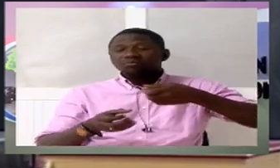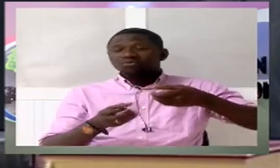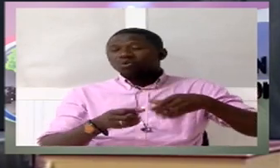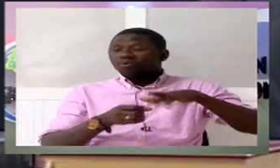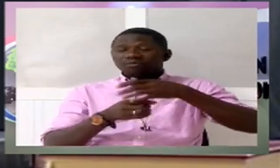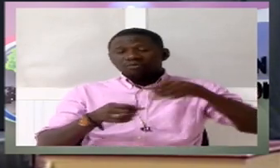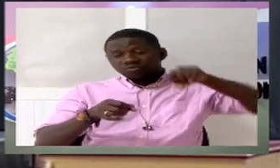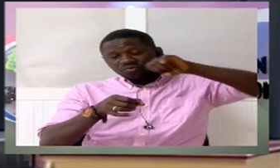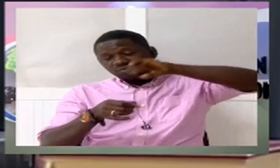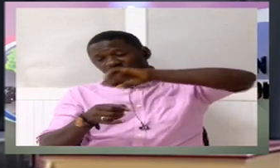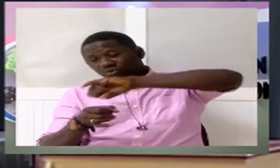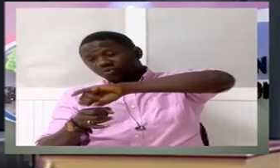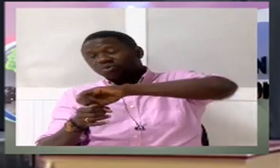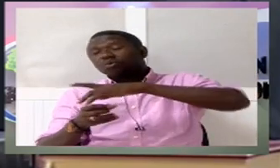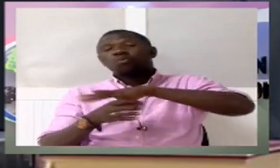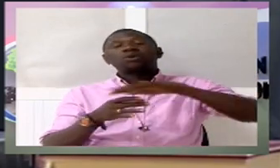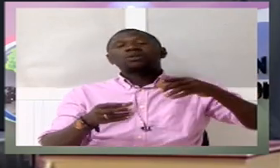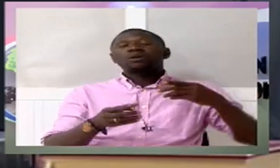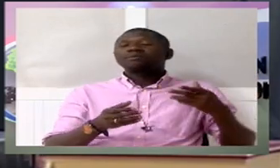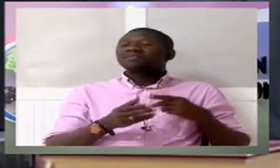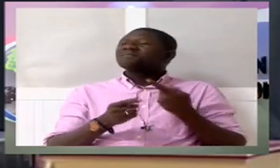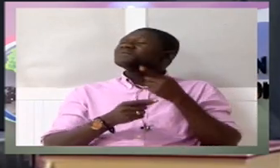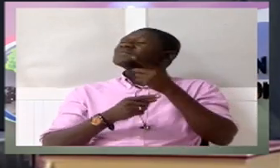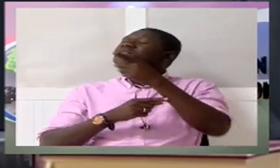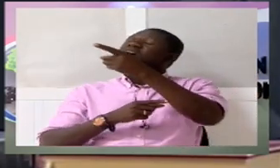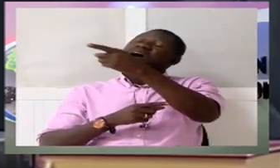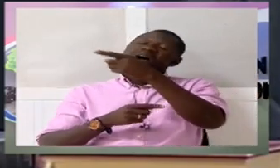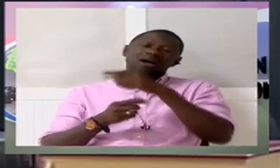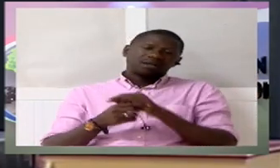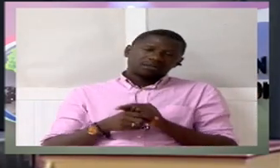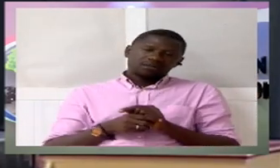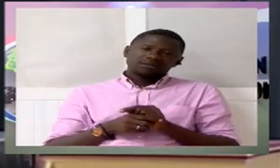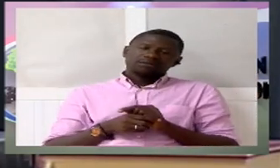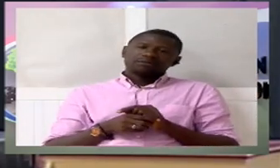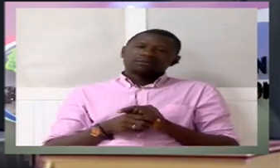water gallons. I go to Sanchaba and fetch water.